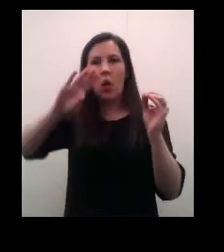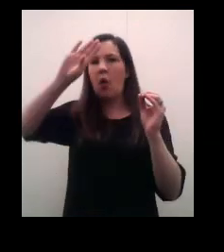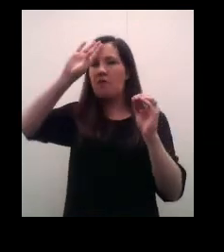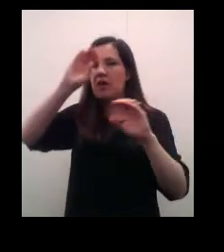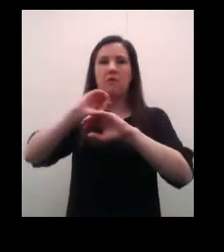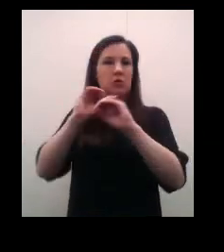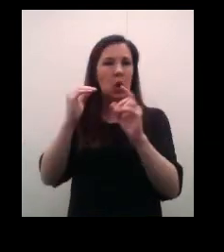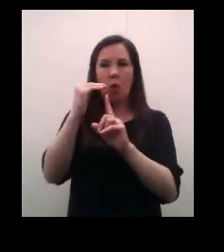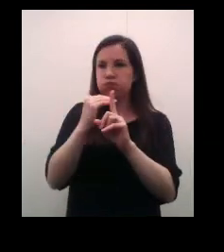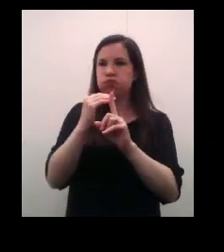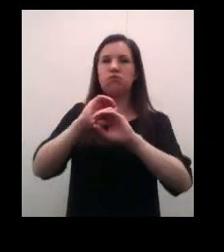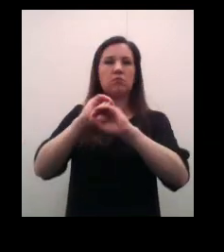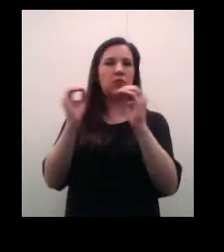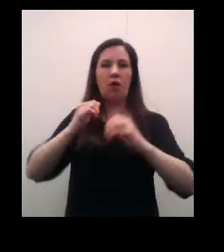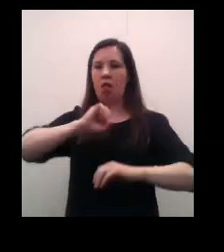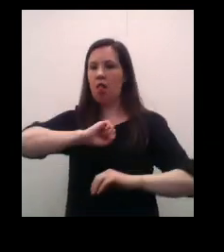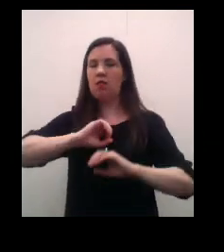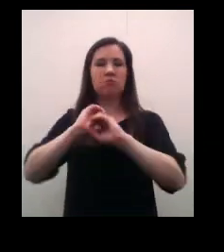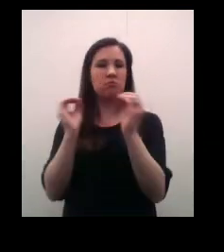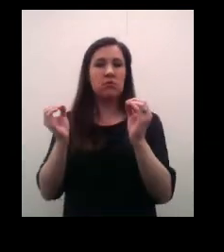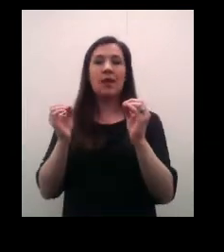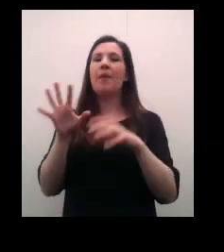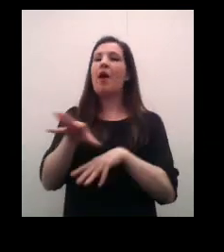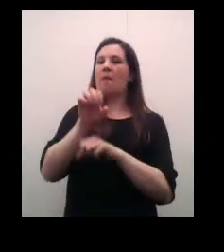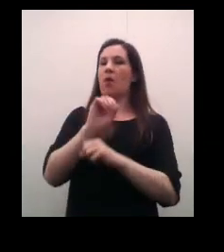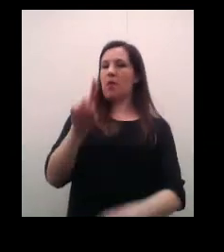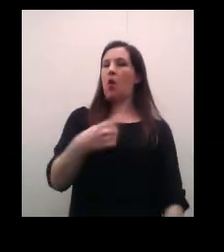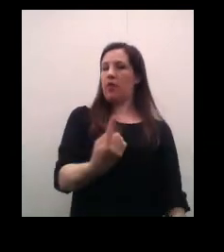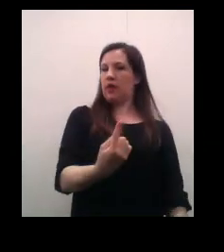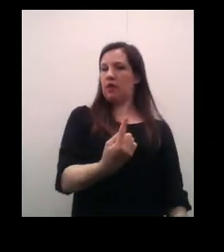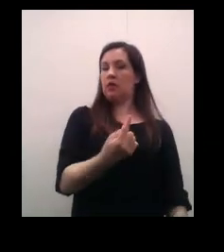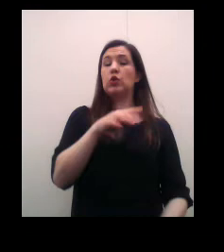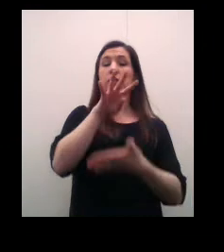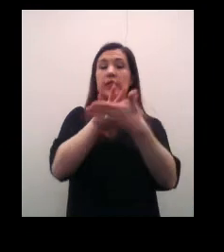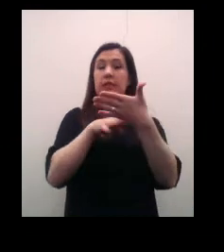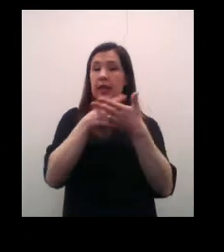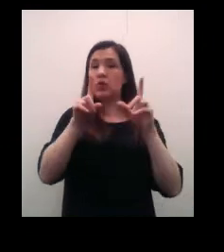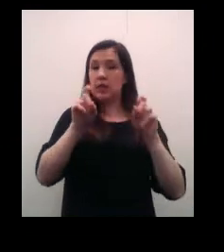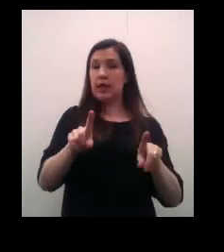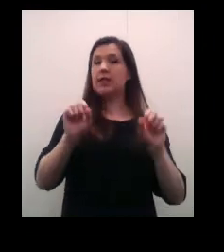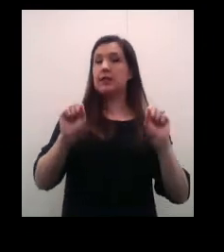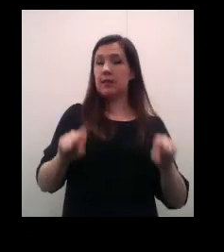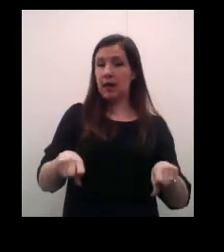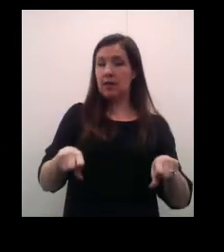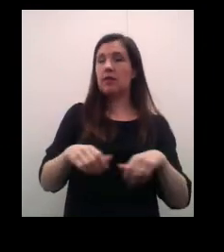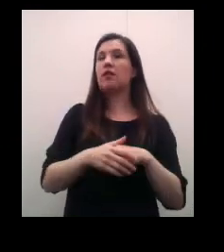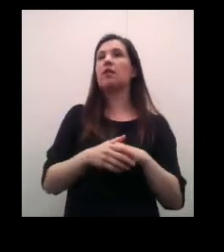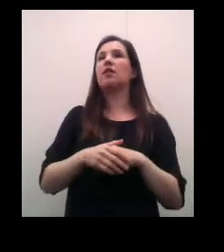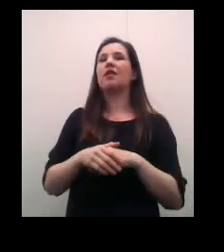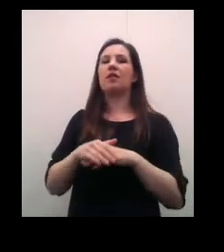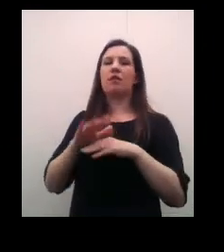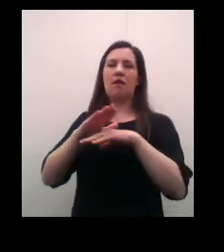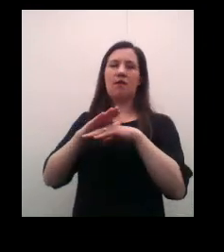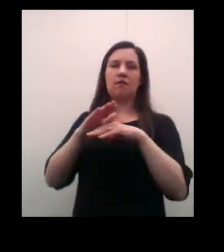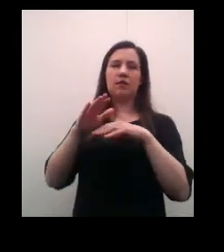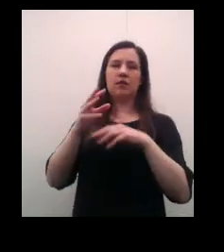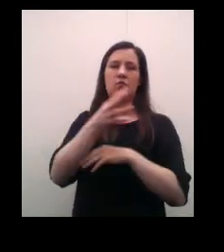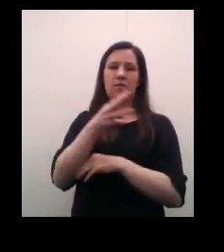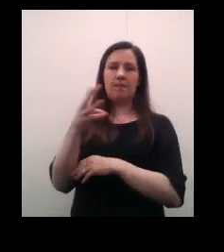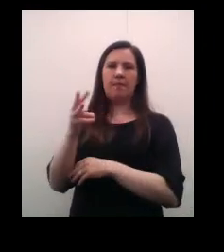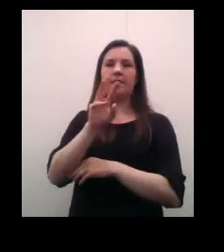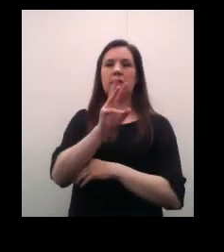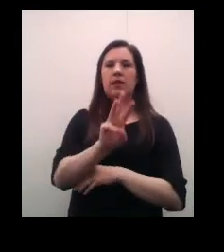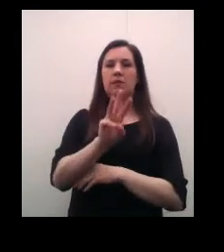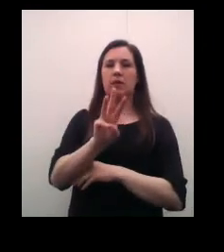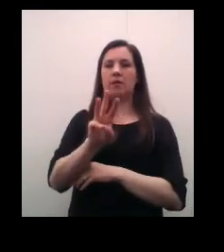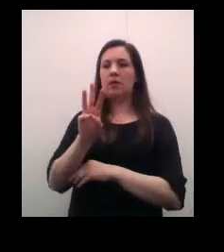by appointment only. Individuals can schedule a test by going online at